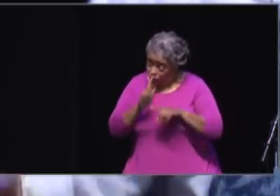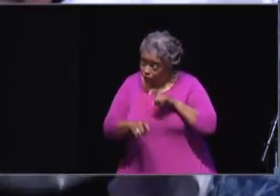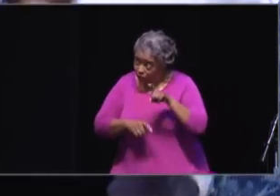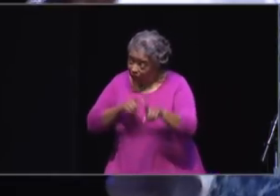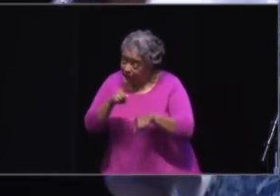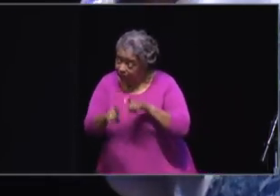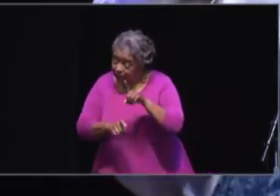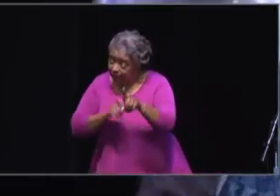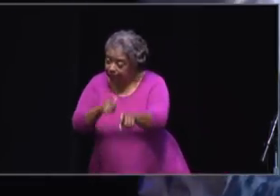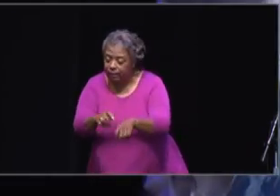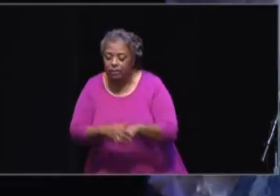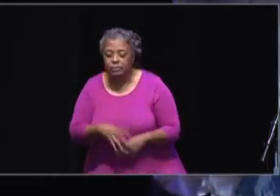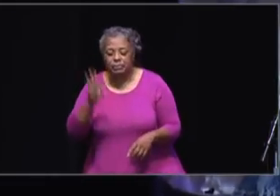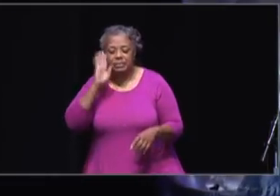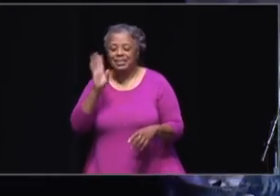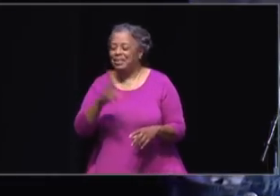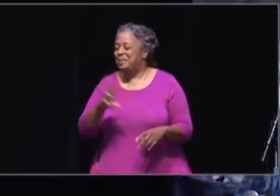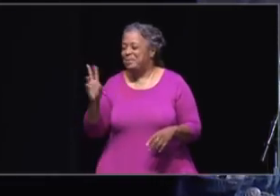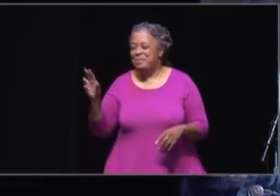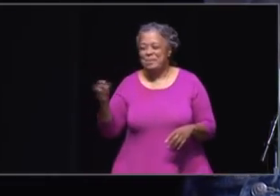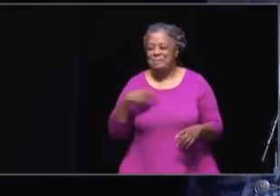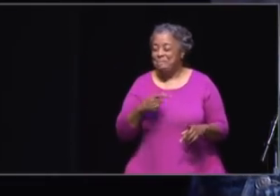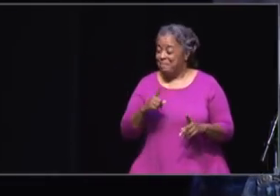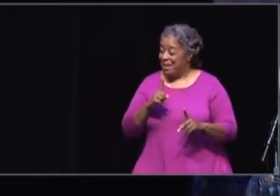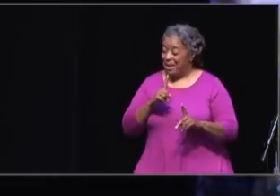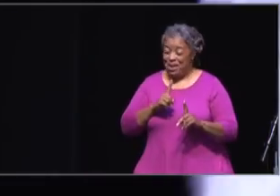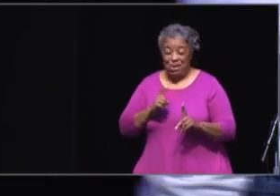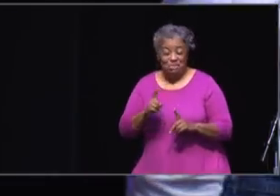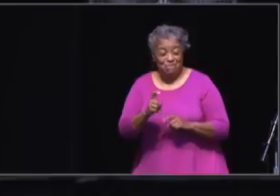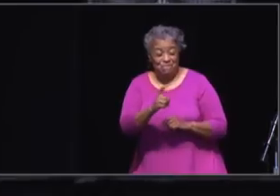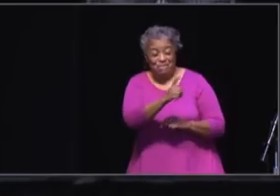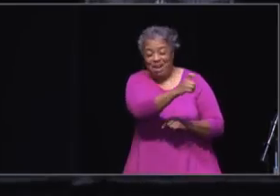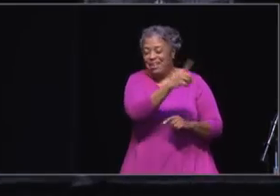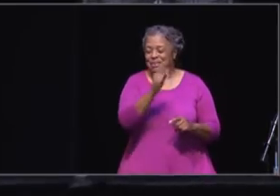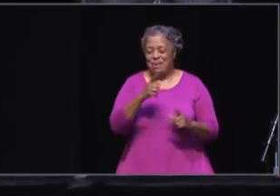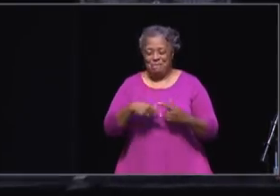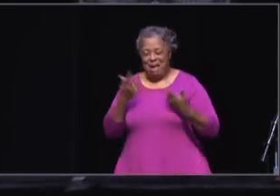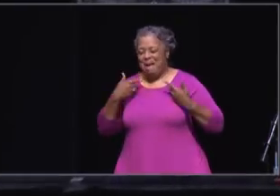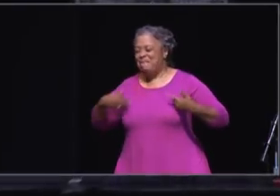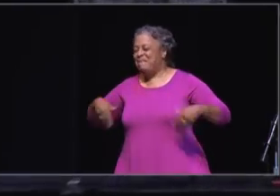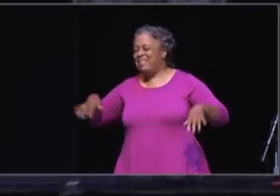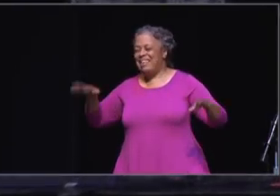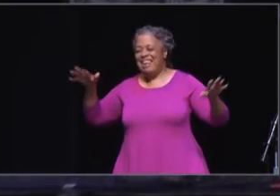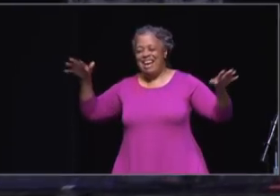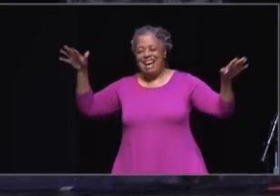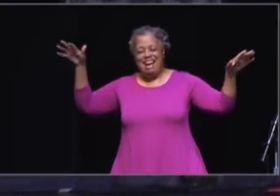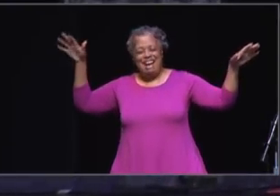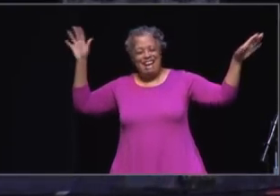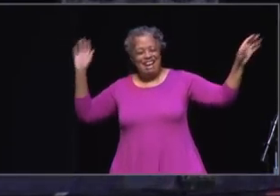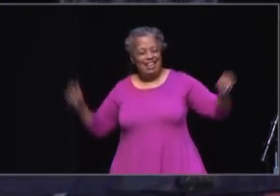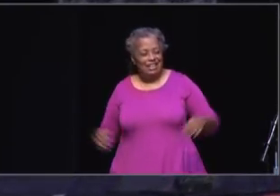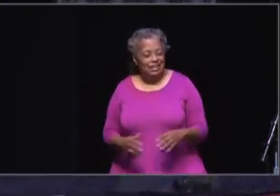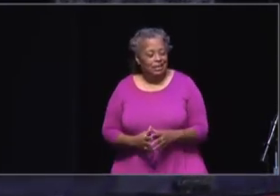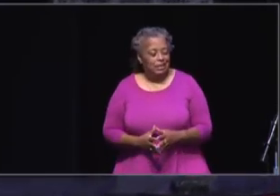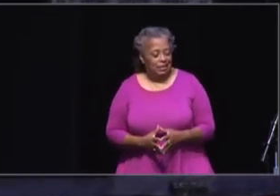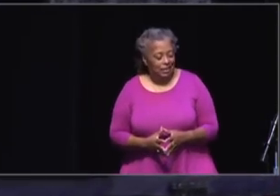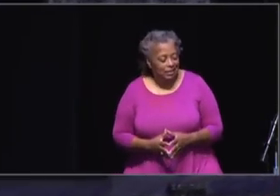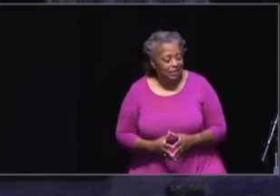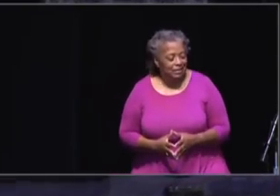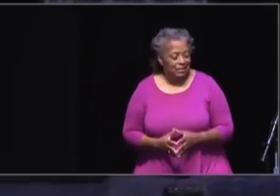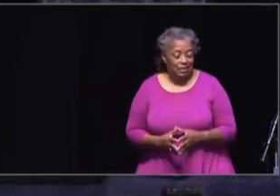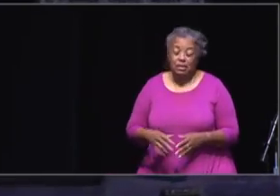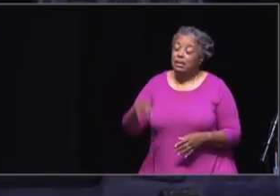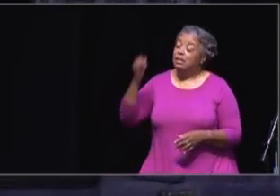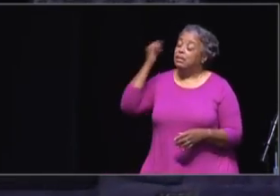running, tell him I was flying, Lord have mercy, tell him I was flying. Well, now if